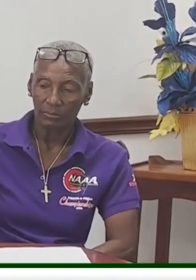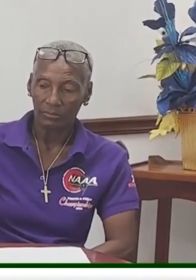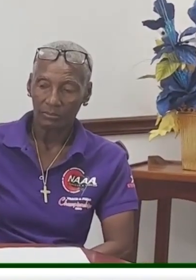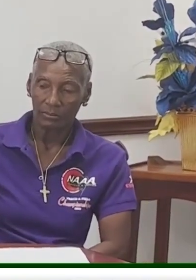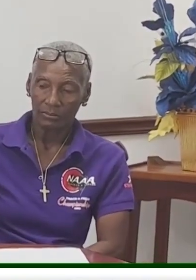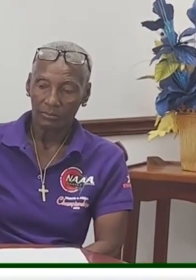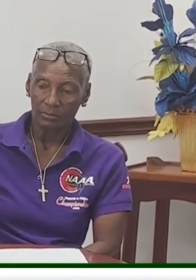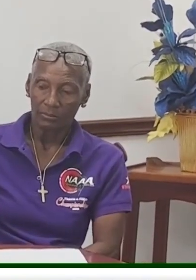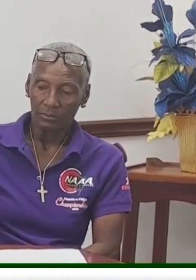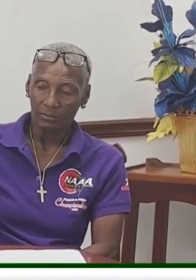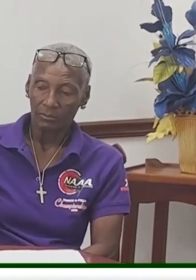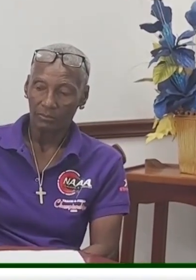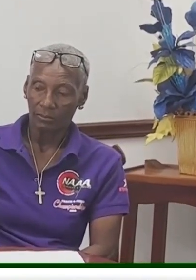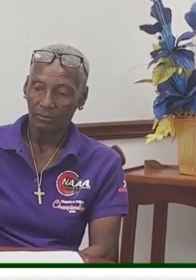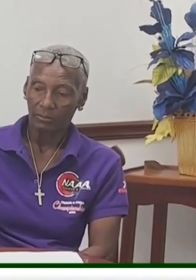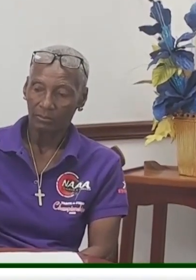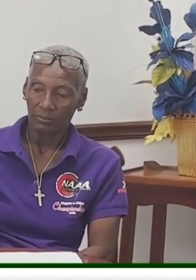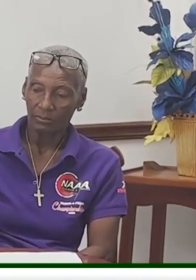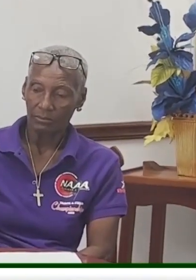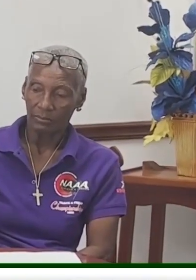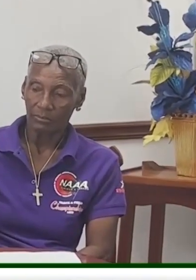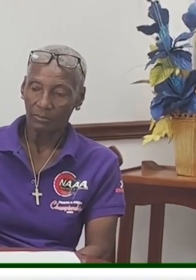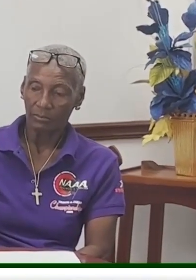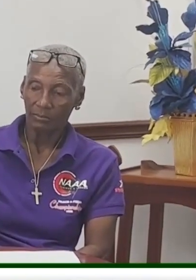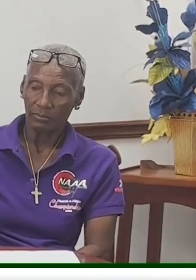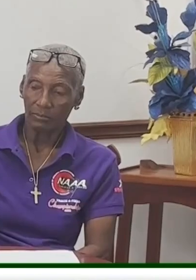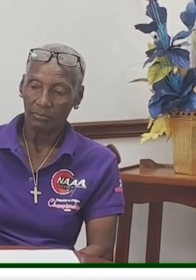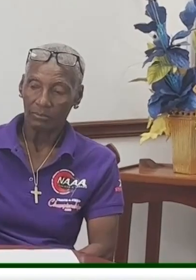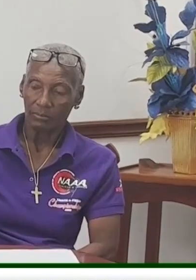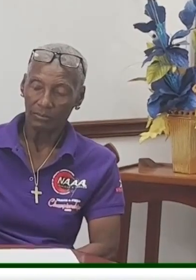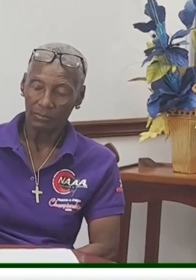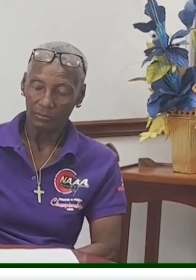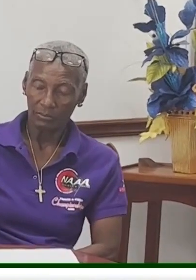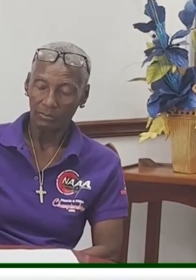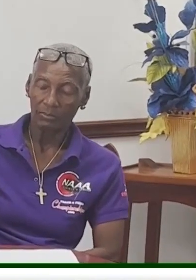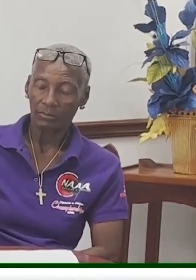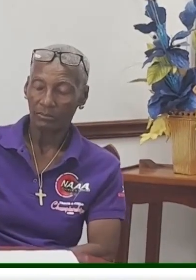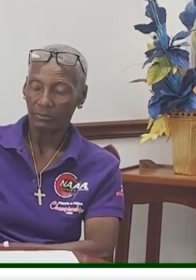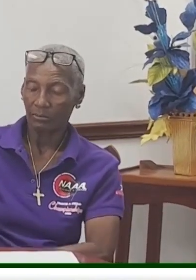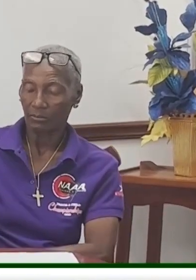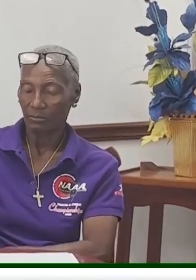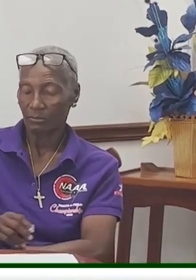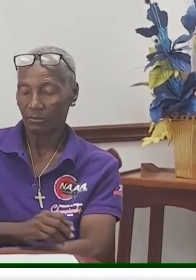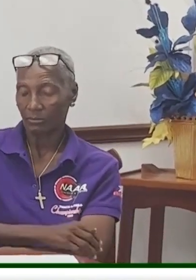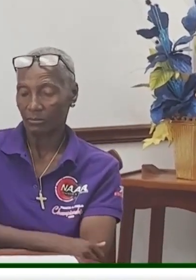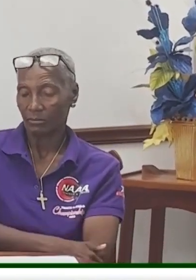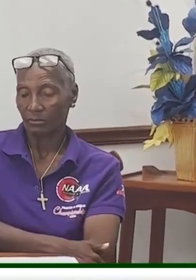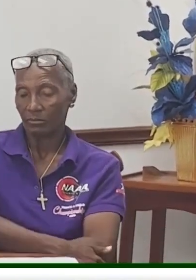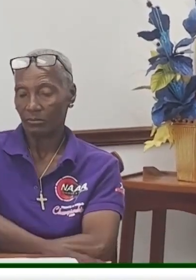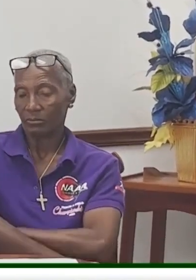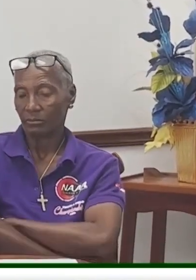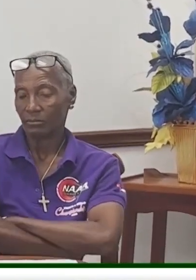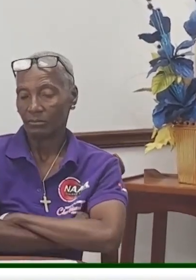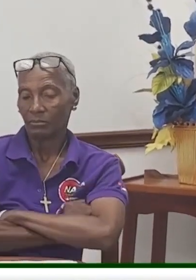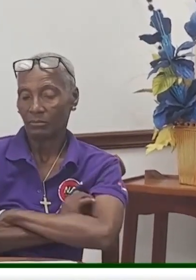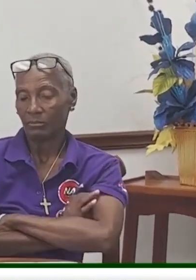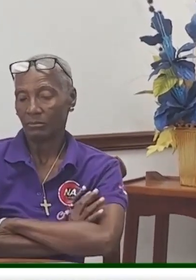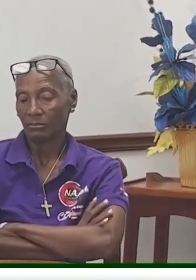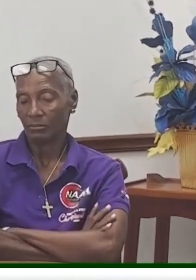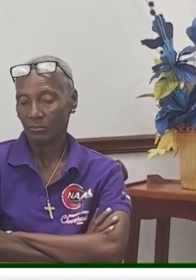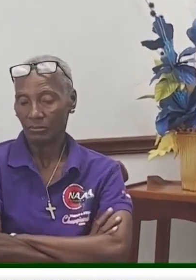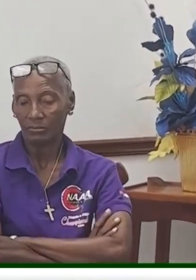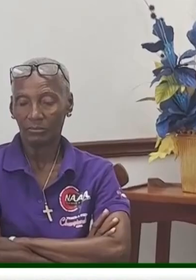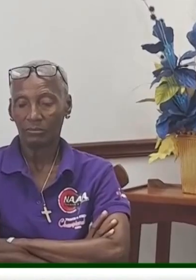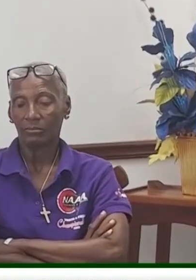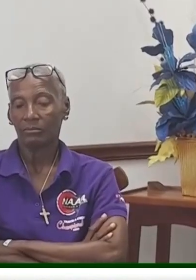facilities. So the venues have to be confirmed, but we will provide these facilities to 5